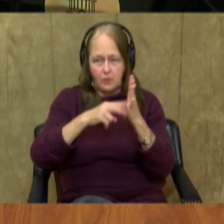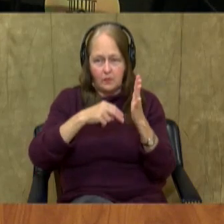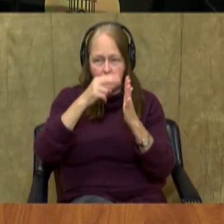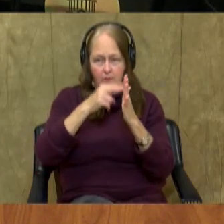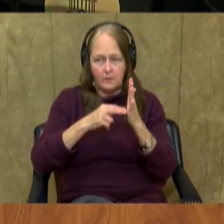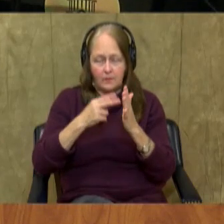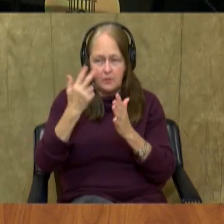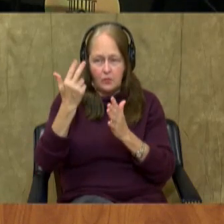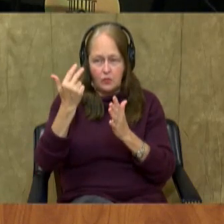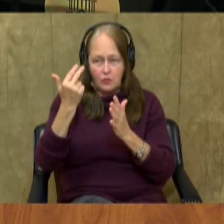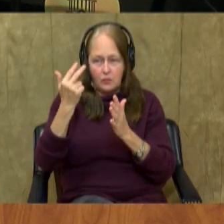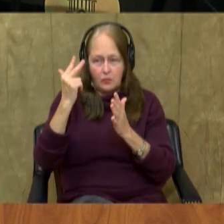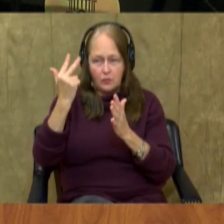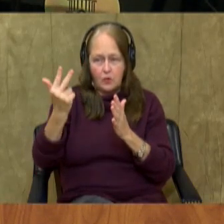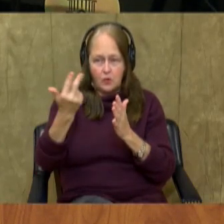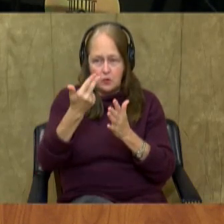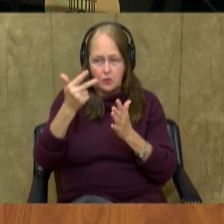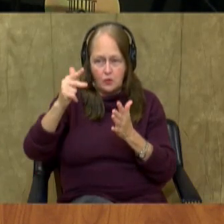Third paragraph.